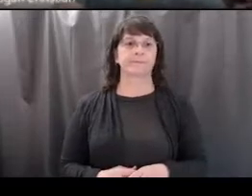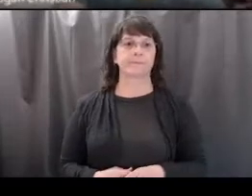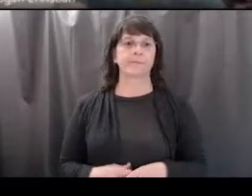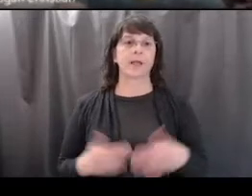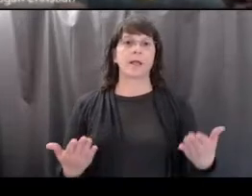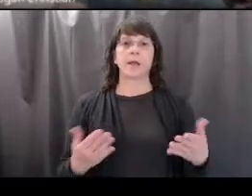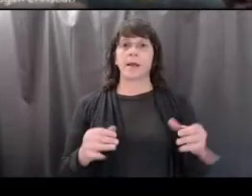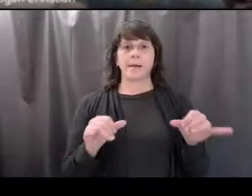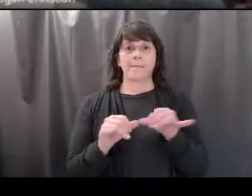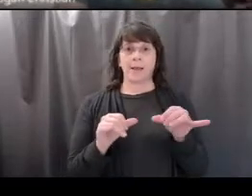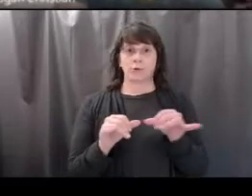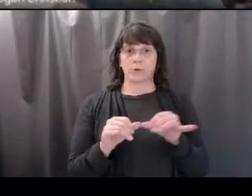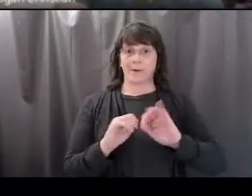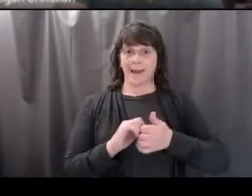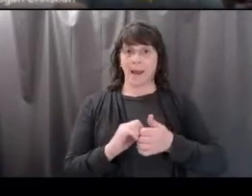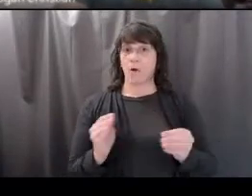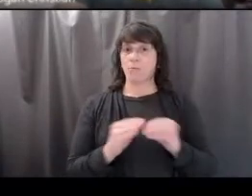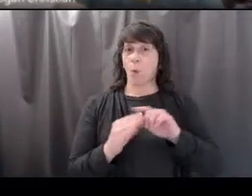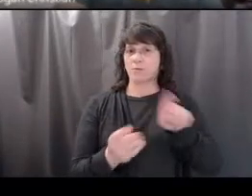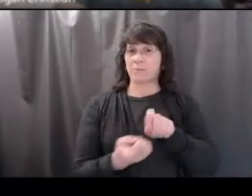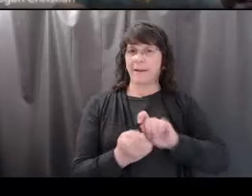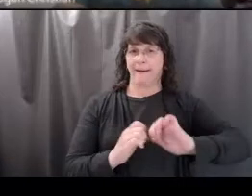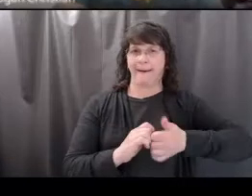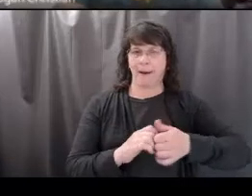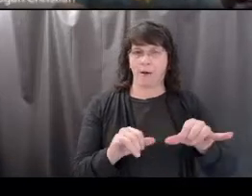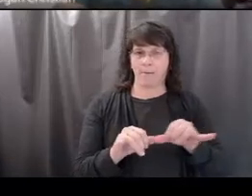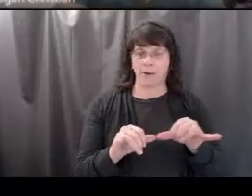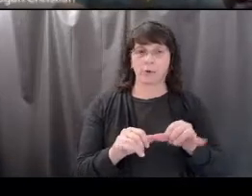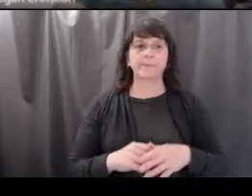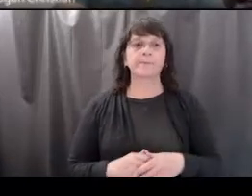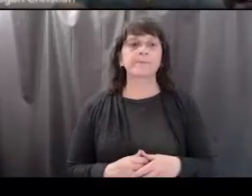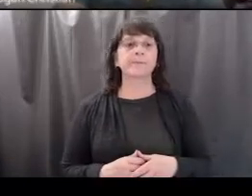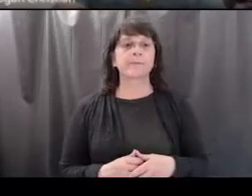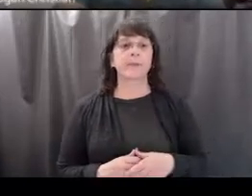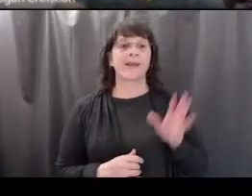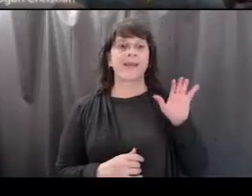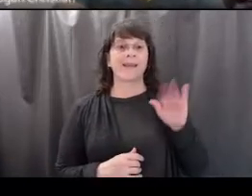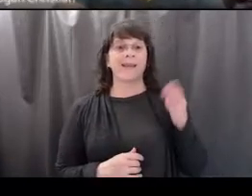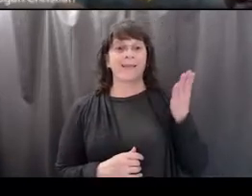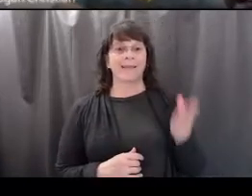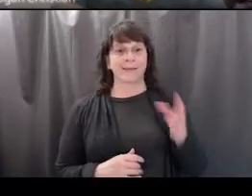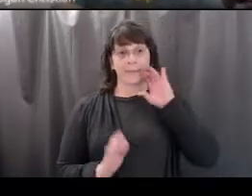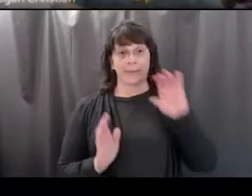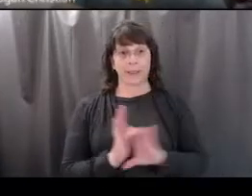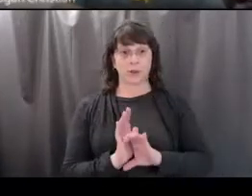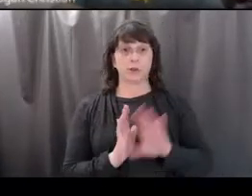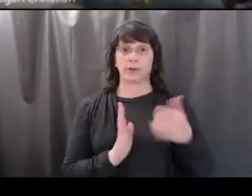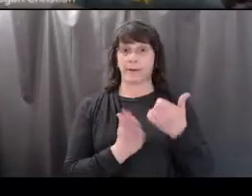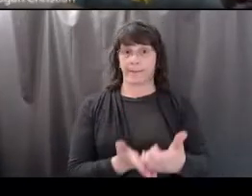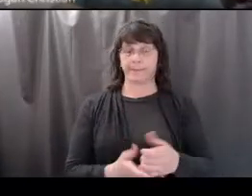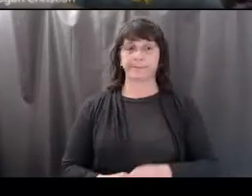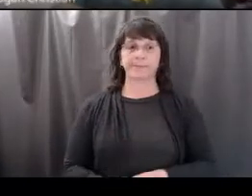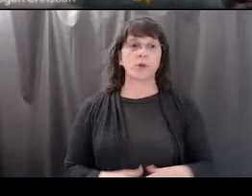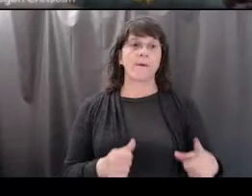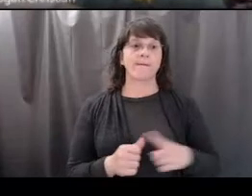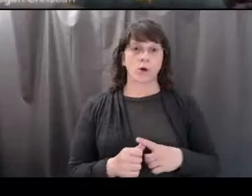So to get into some of the more specific details of how we measure stream flow, this picture here should help. So